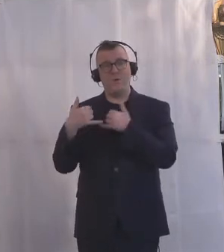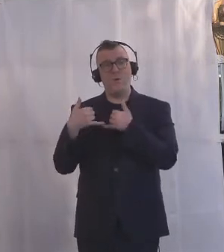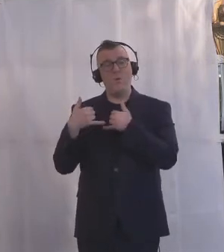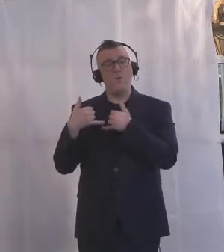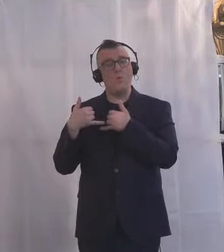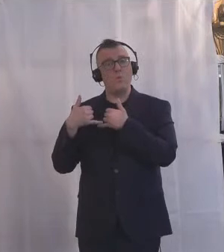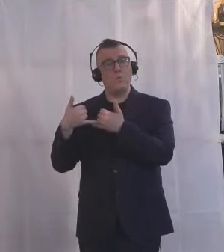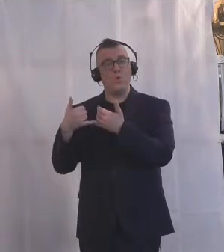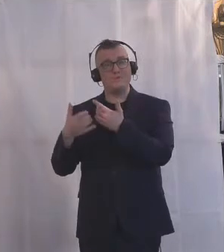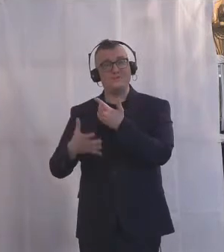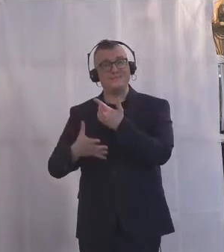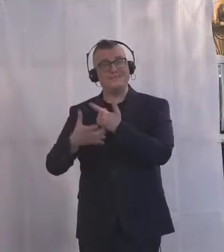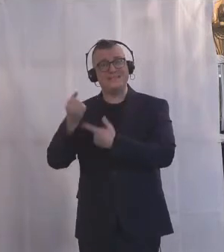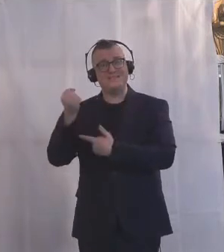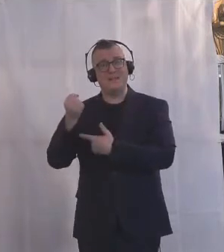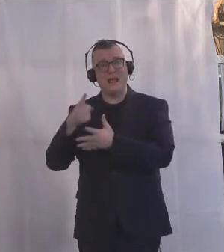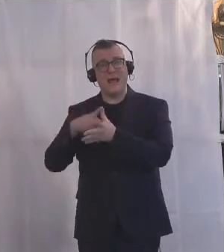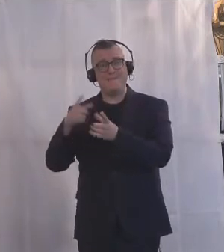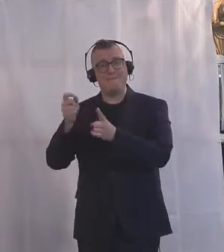award-winning app